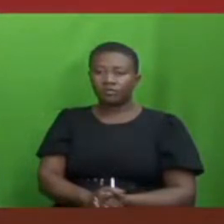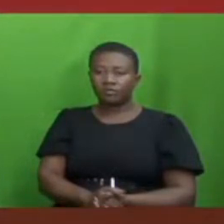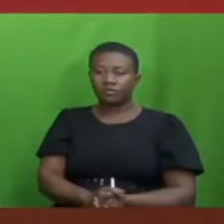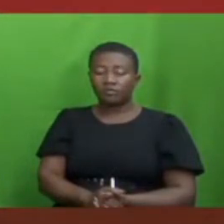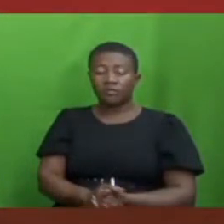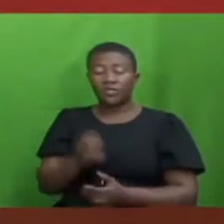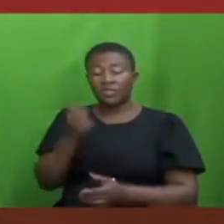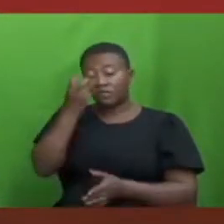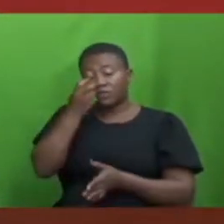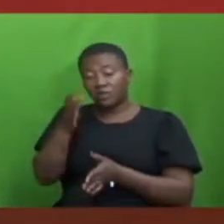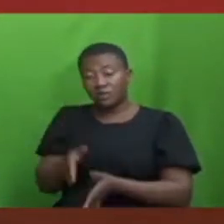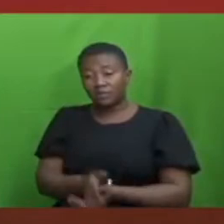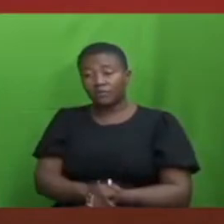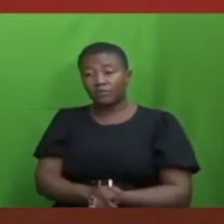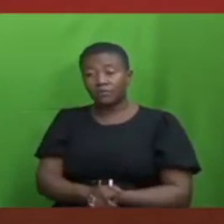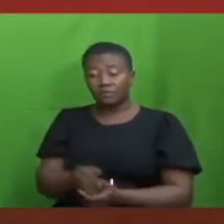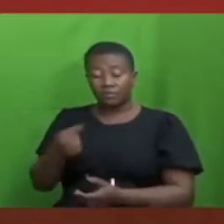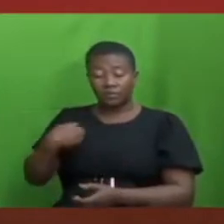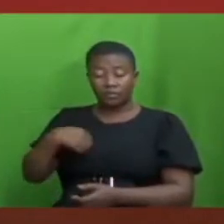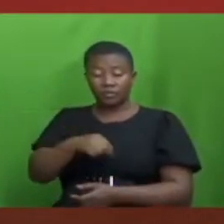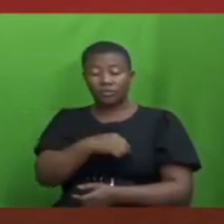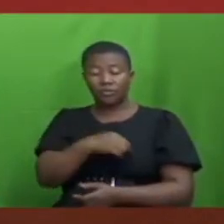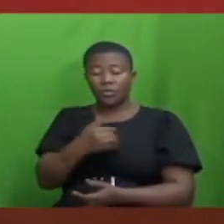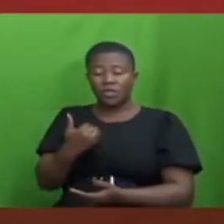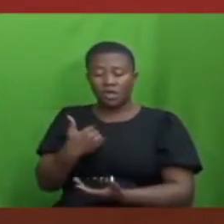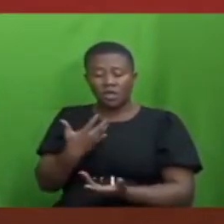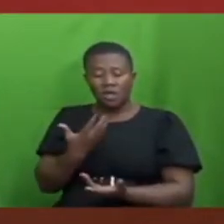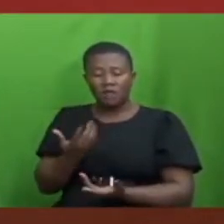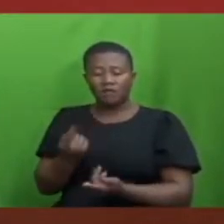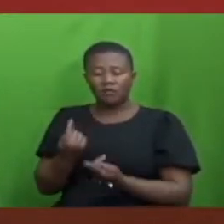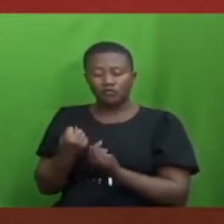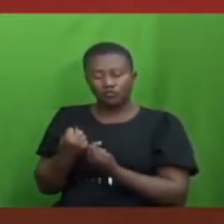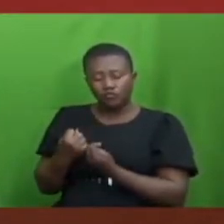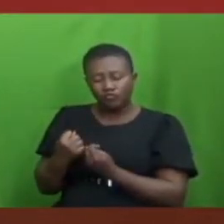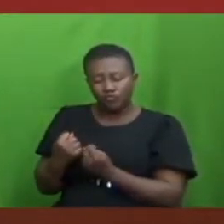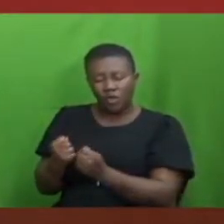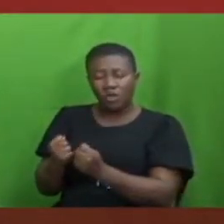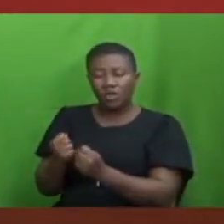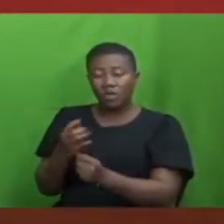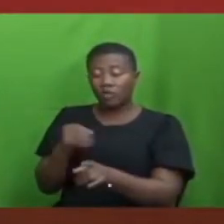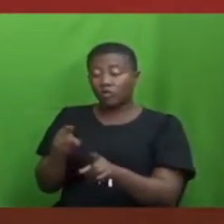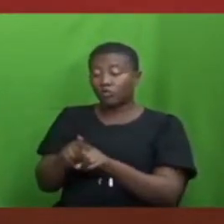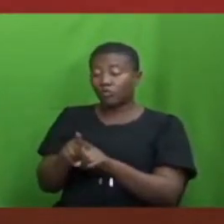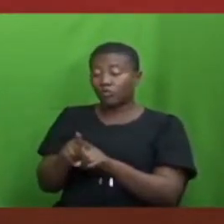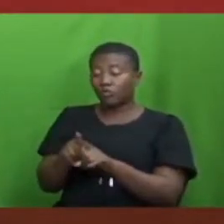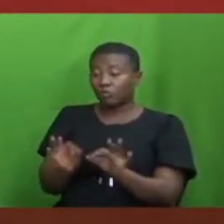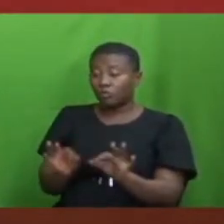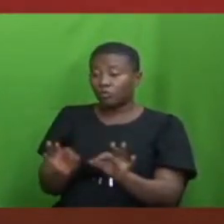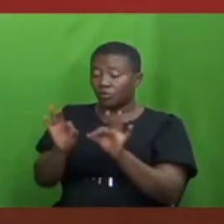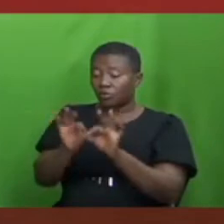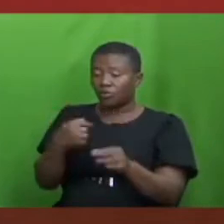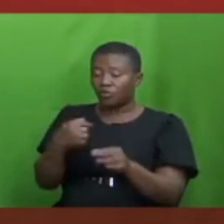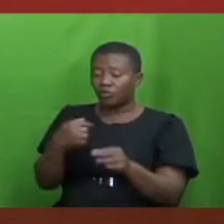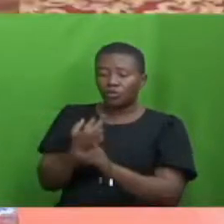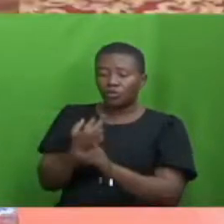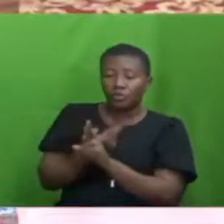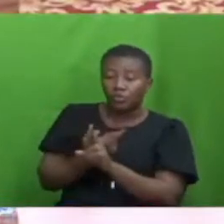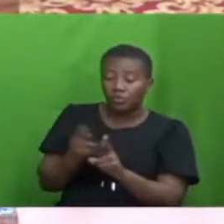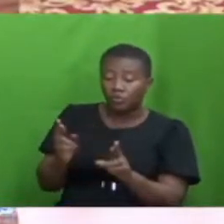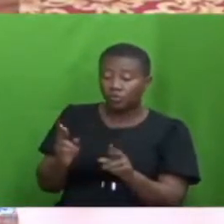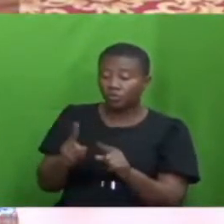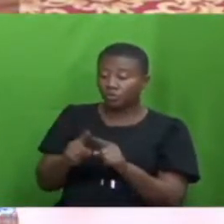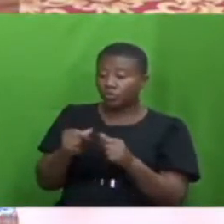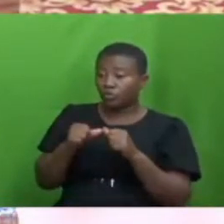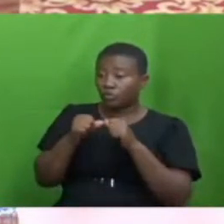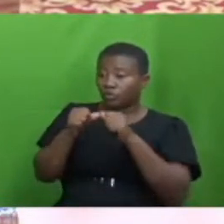Mr. Speaker, we have turned the corner, and more importantly, we are determined to